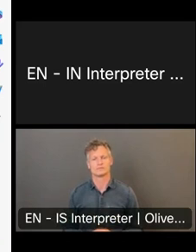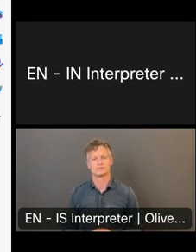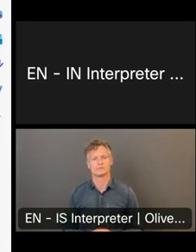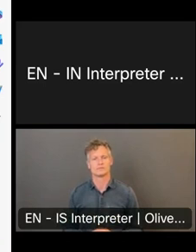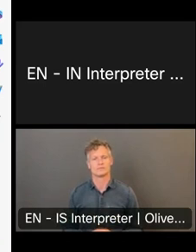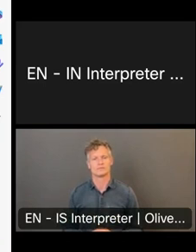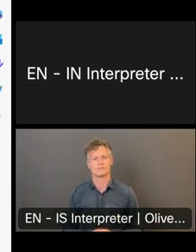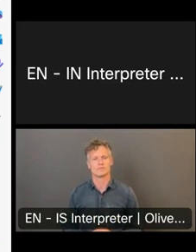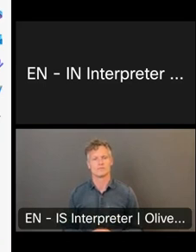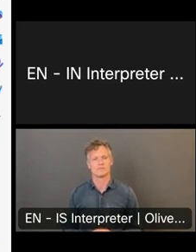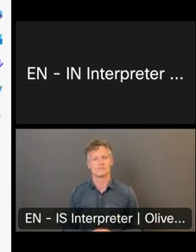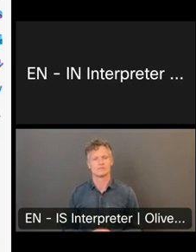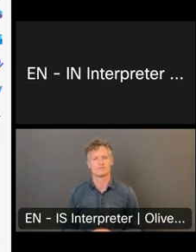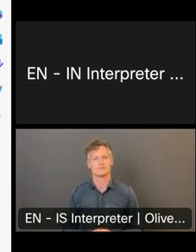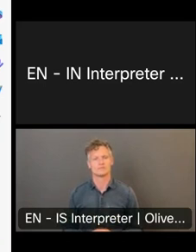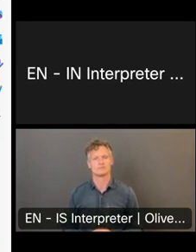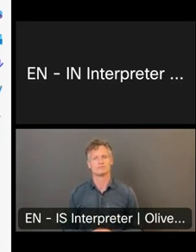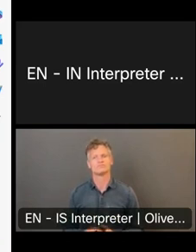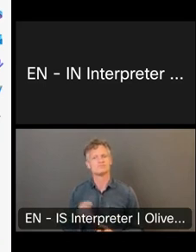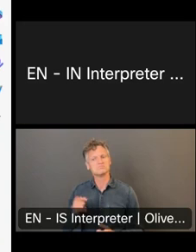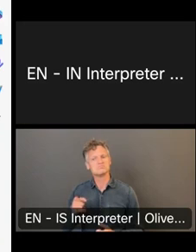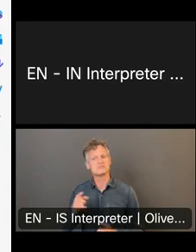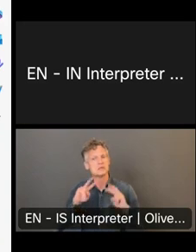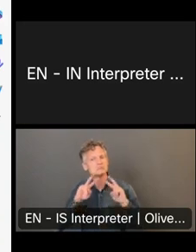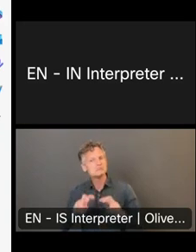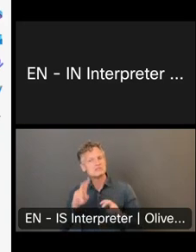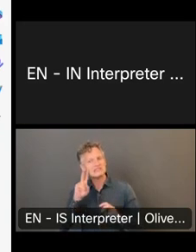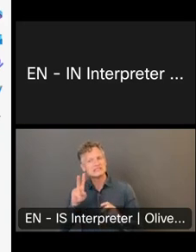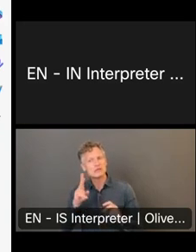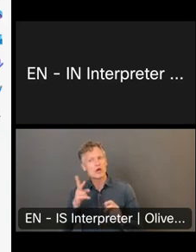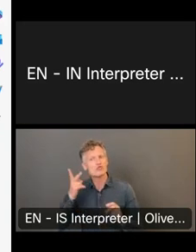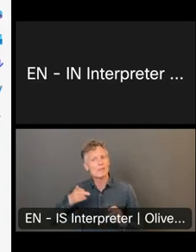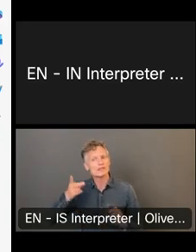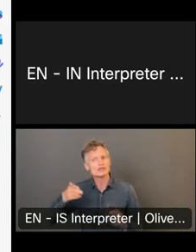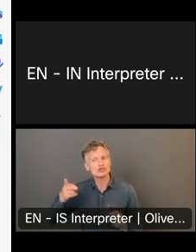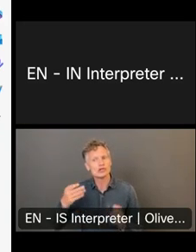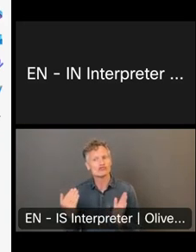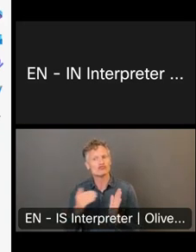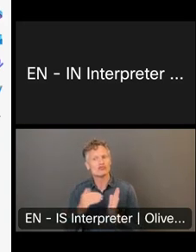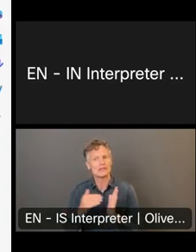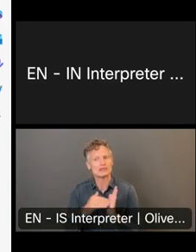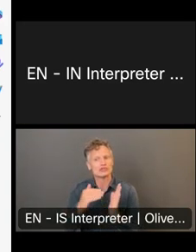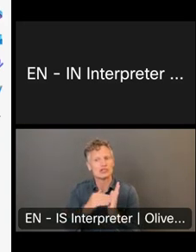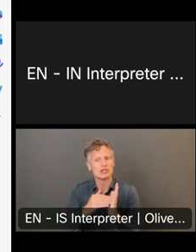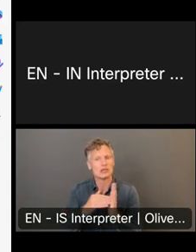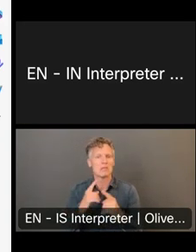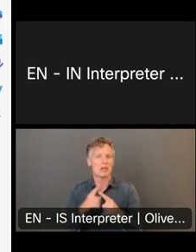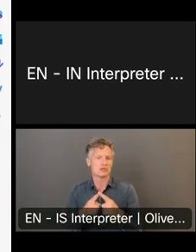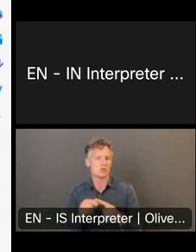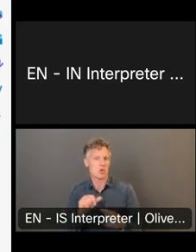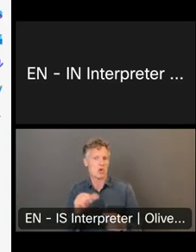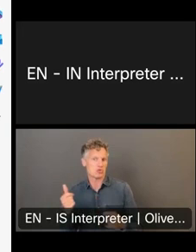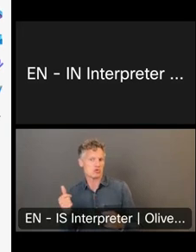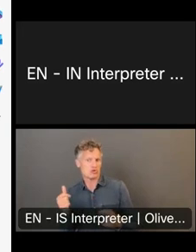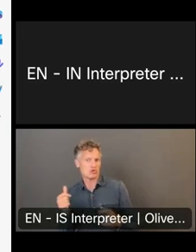involves repetition and other motor activities that appear as exaggerated or uneconomic in comparison with the form it takes in